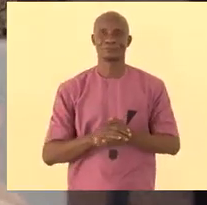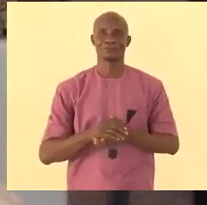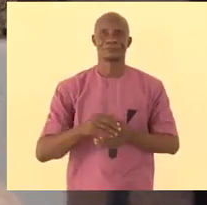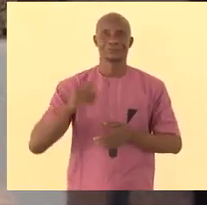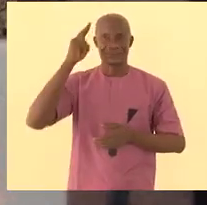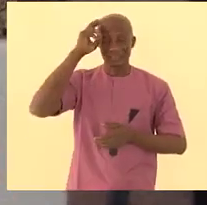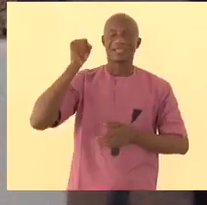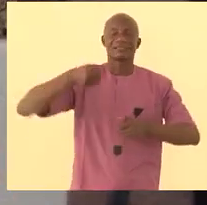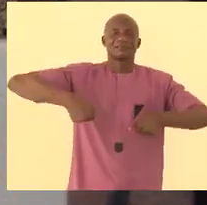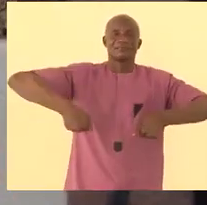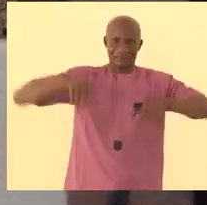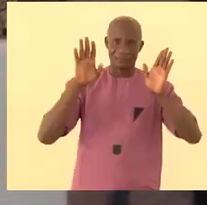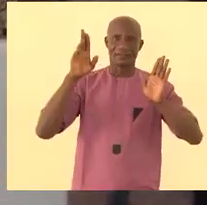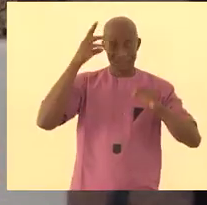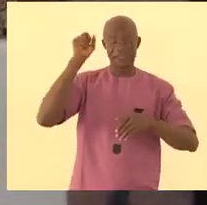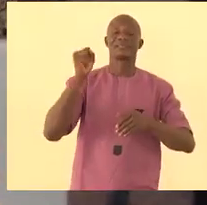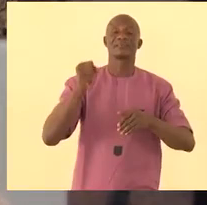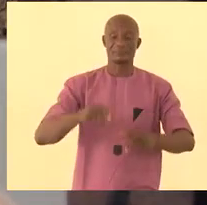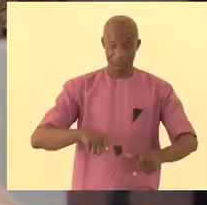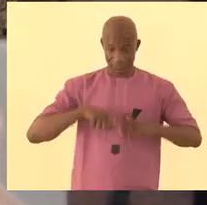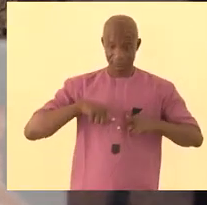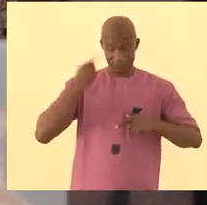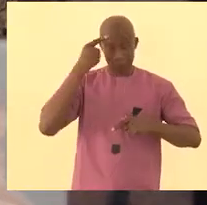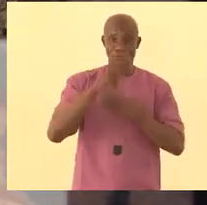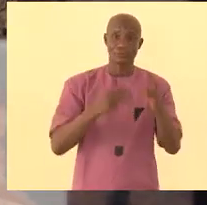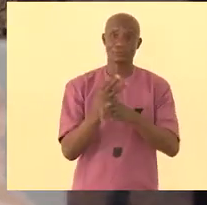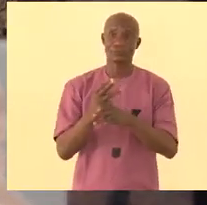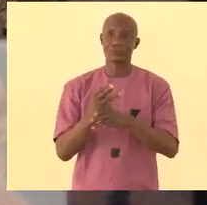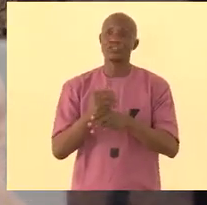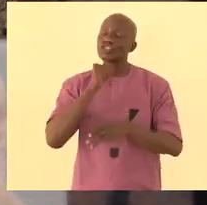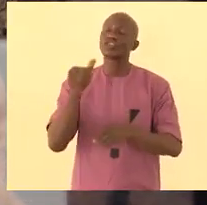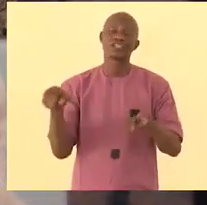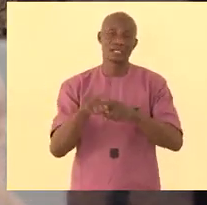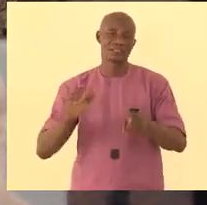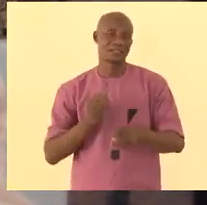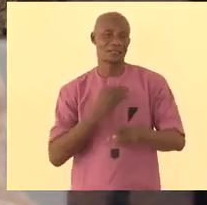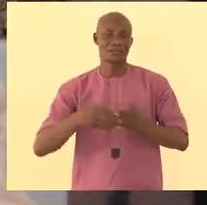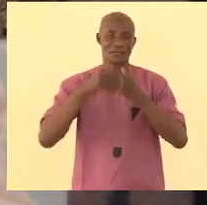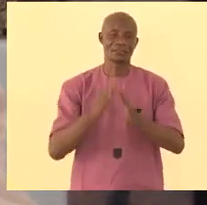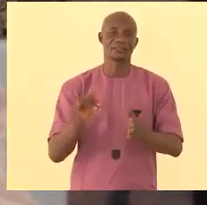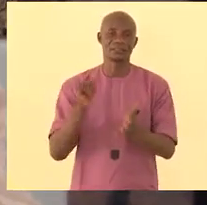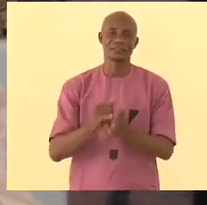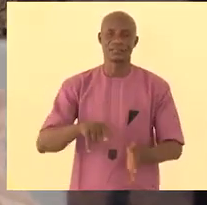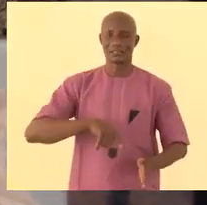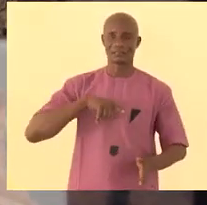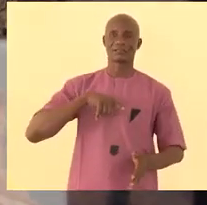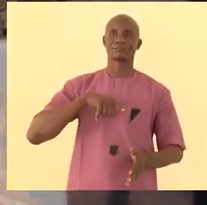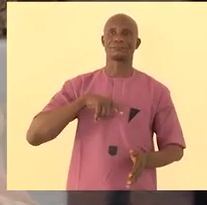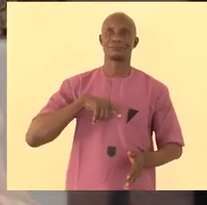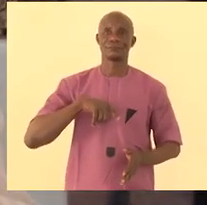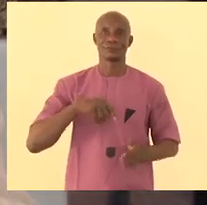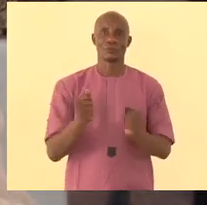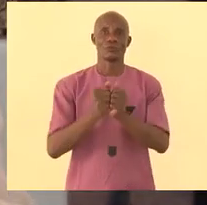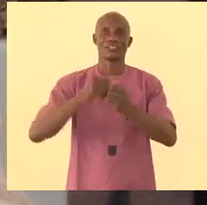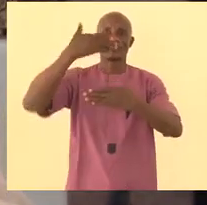He sacrificed his life for the world, not like our leaders that live in